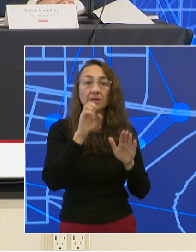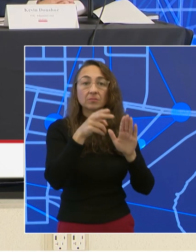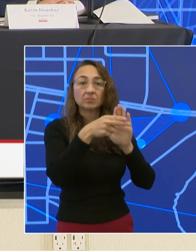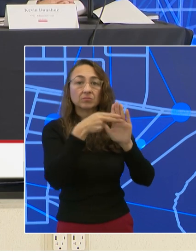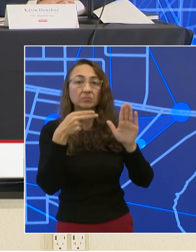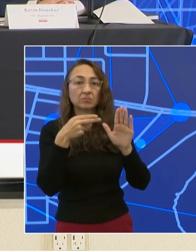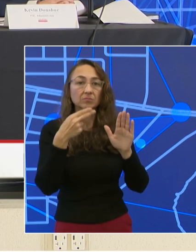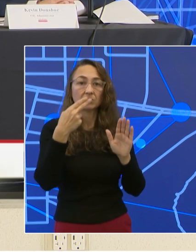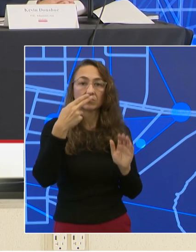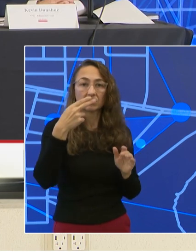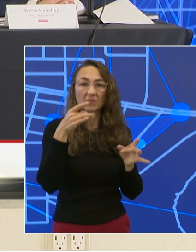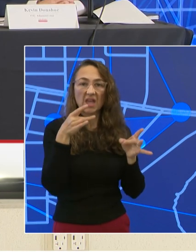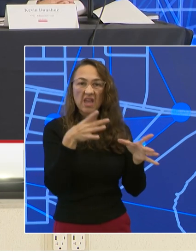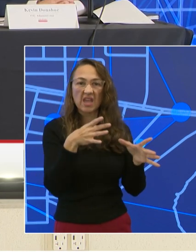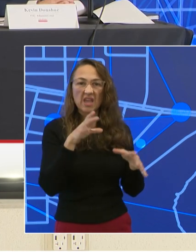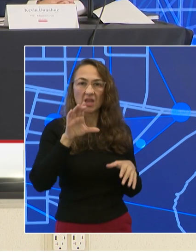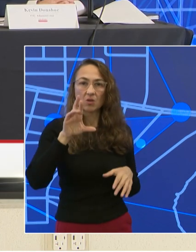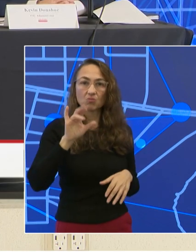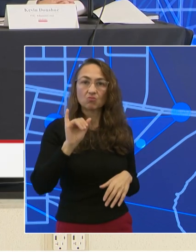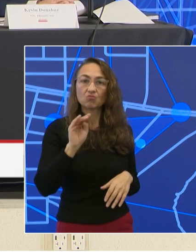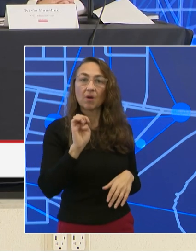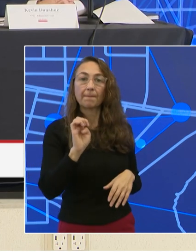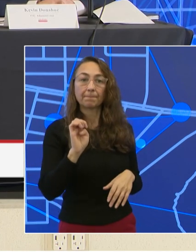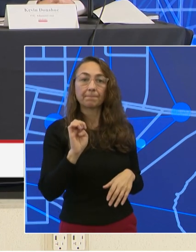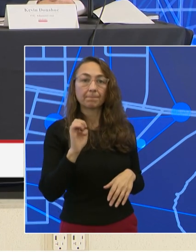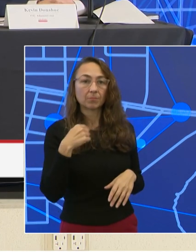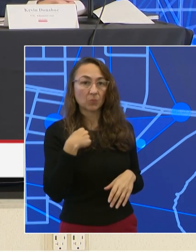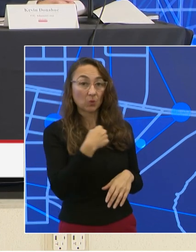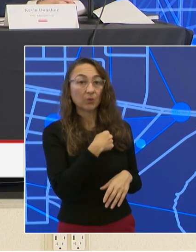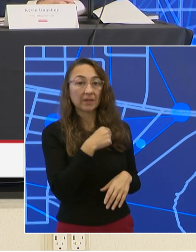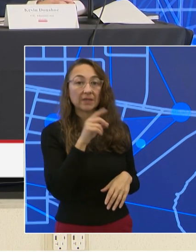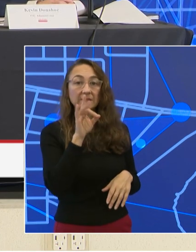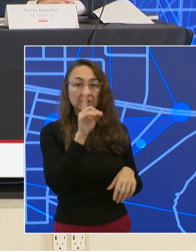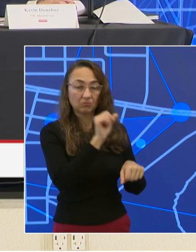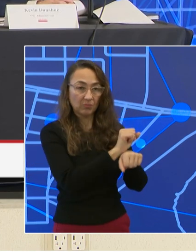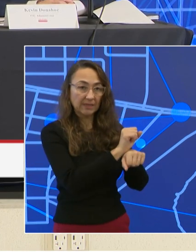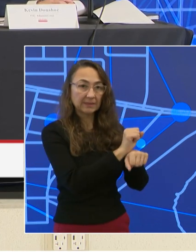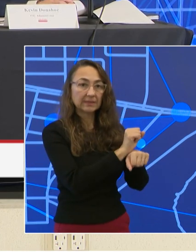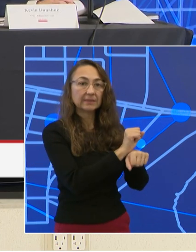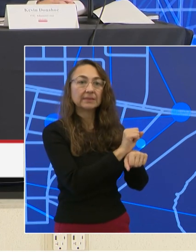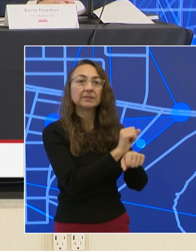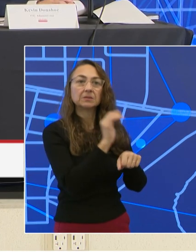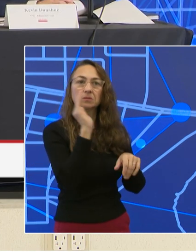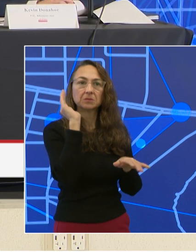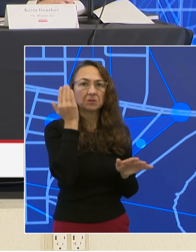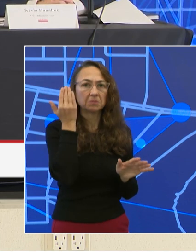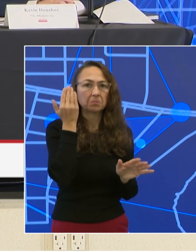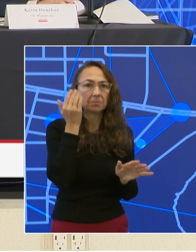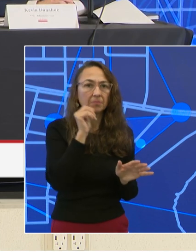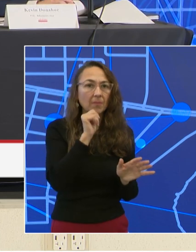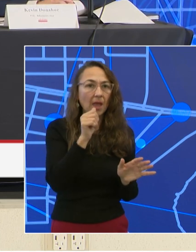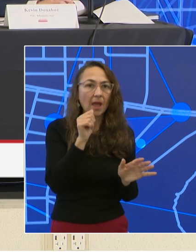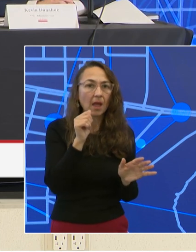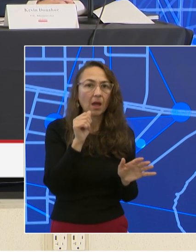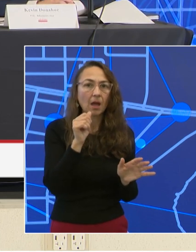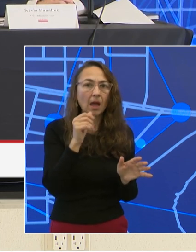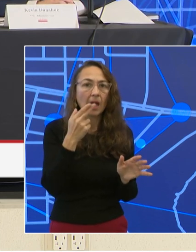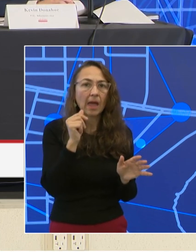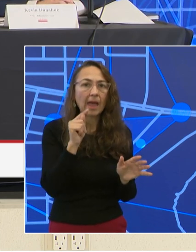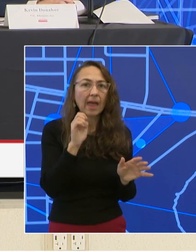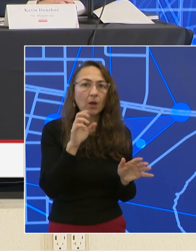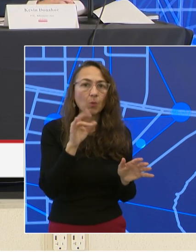to make some arrests to ensure that that was not the case. We will continue to work with our community, work with our members,